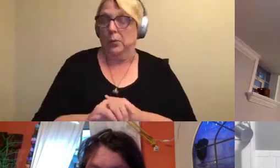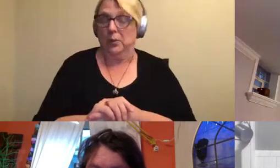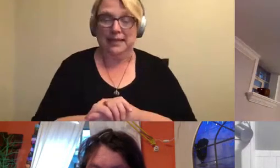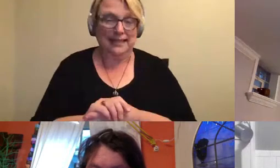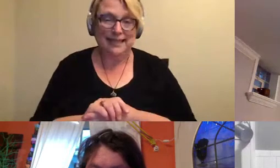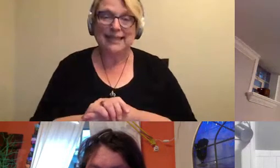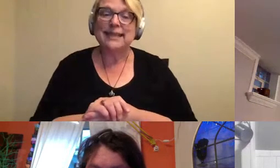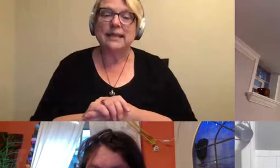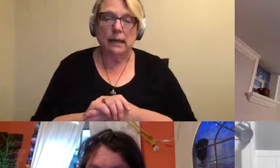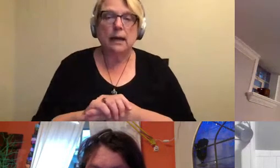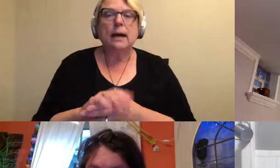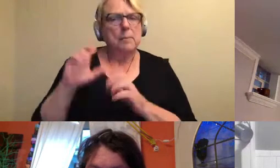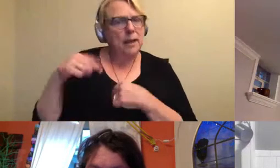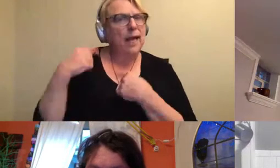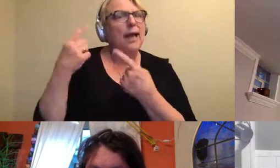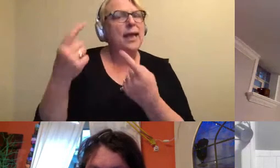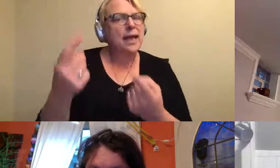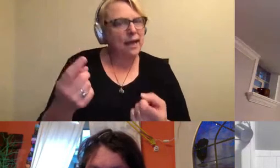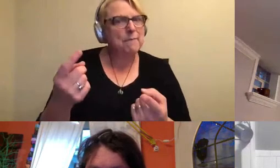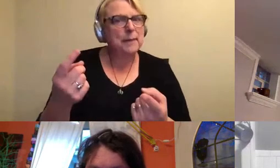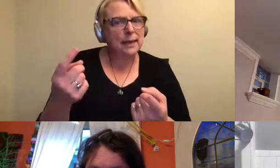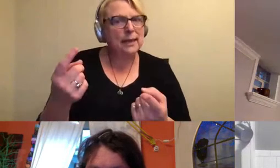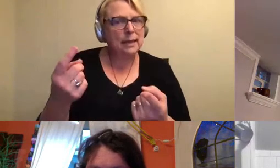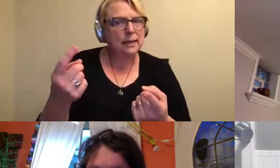But I have been on since